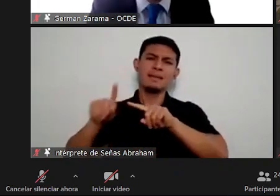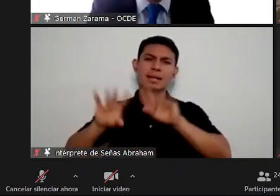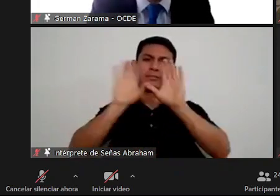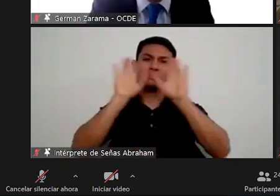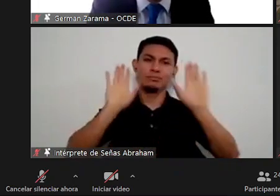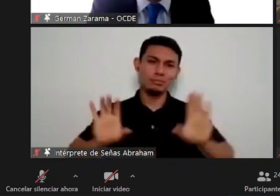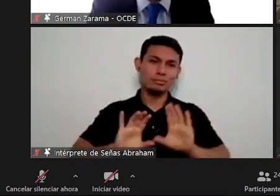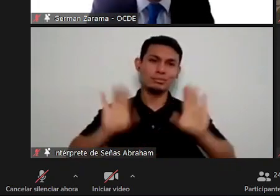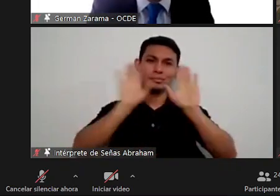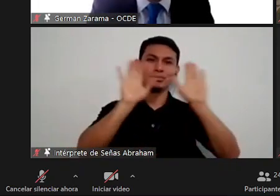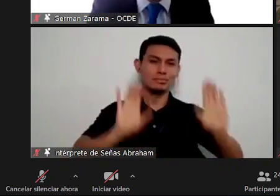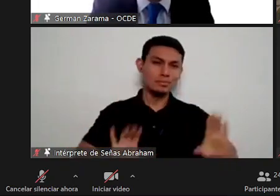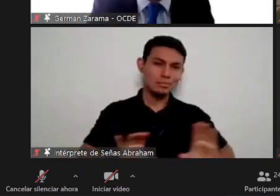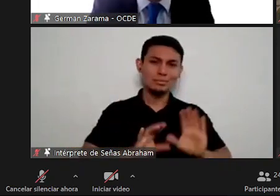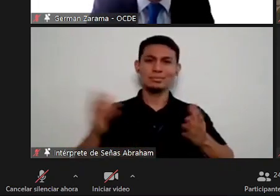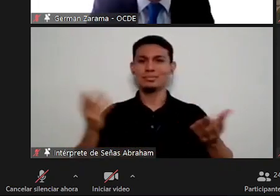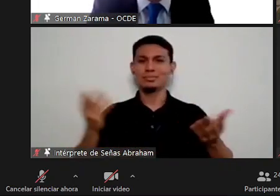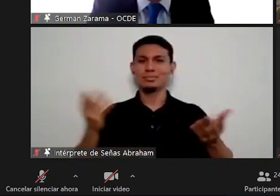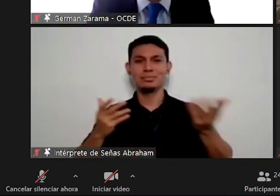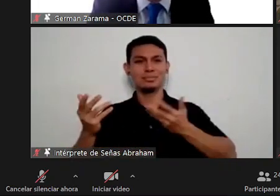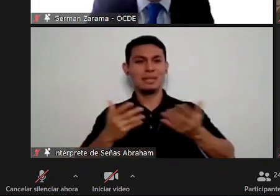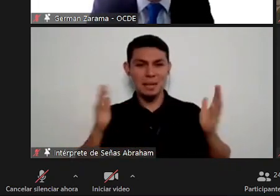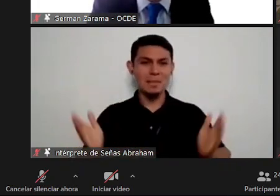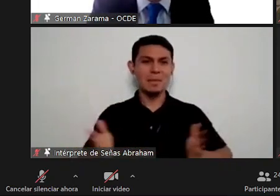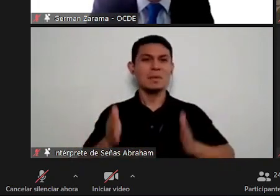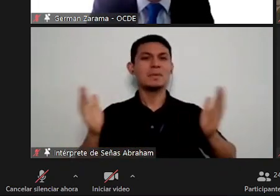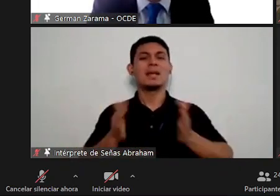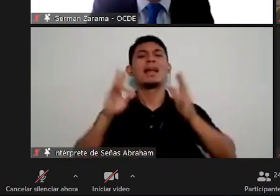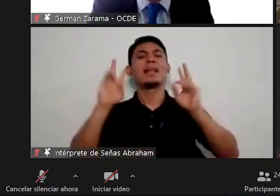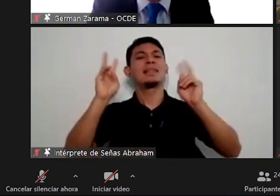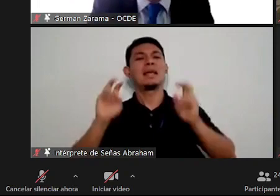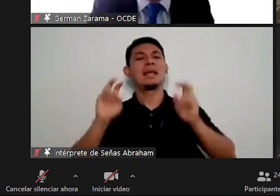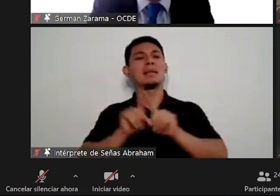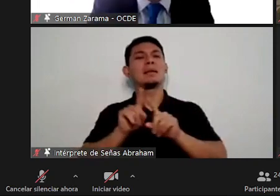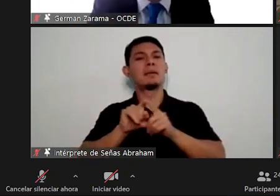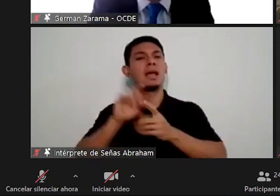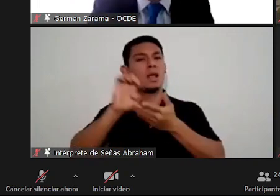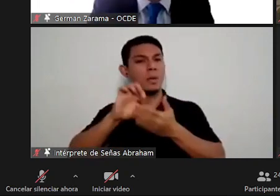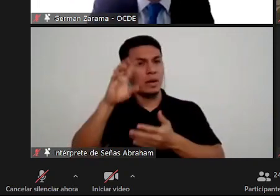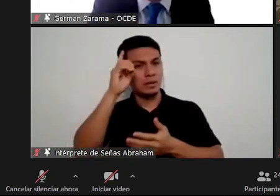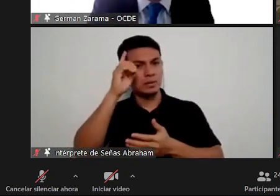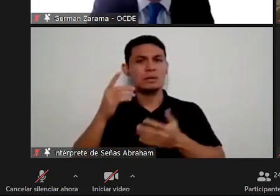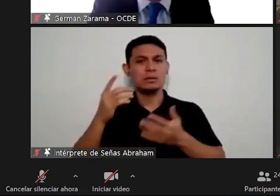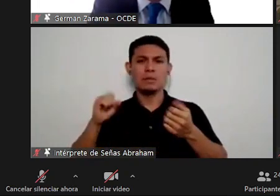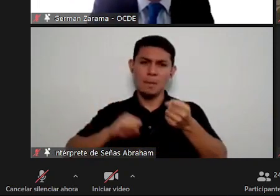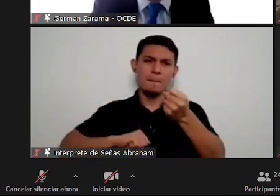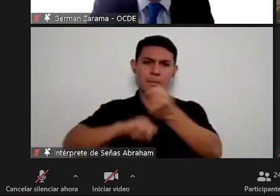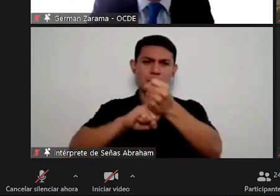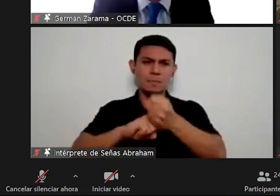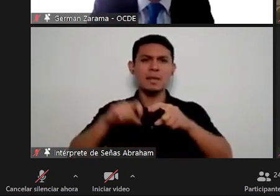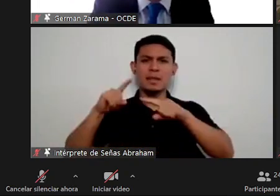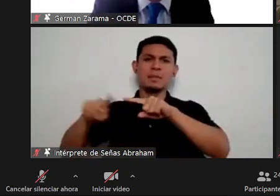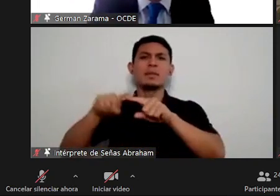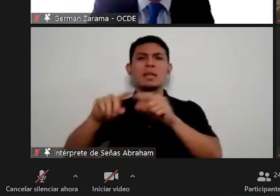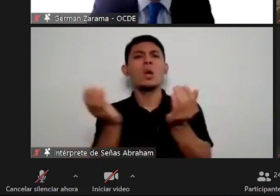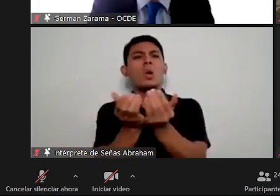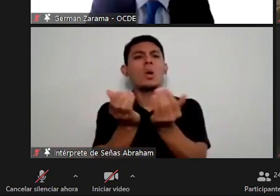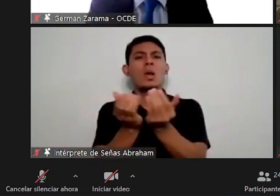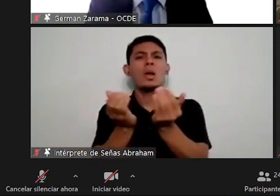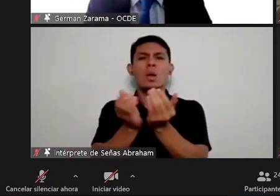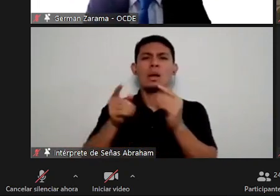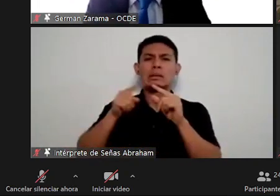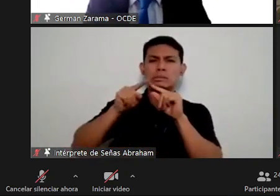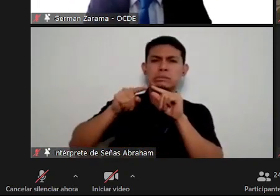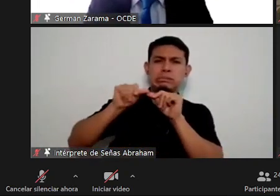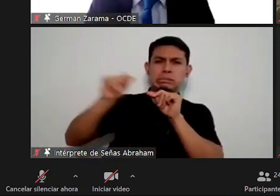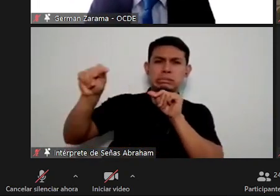issues and the different certifications that we have furthering also issues in education we are supporting some